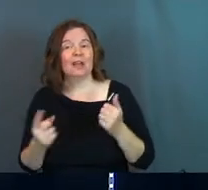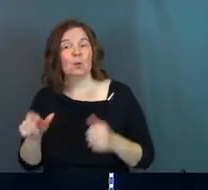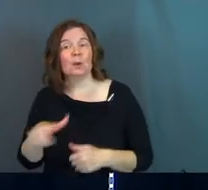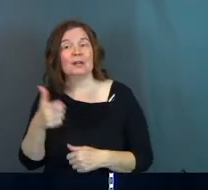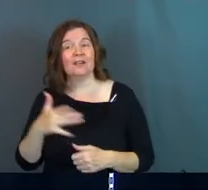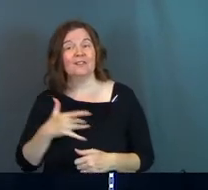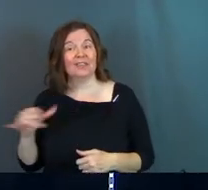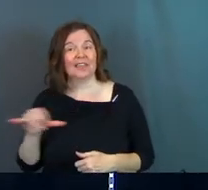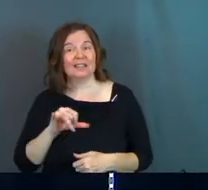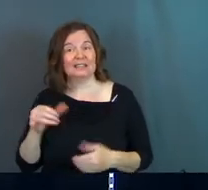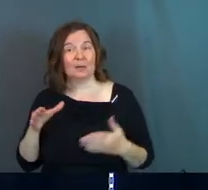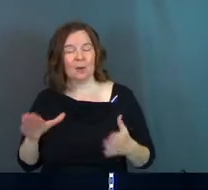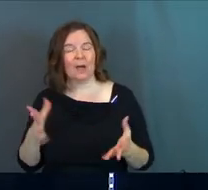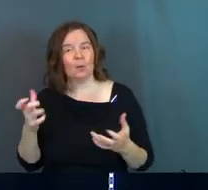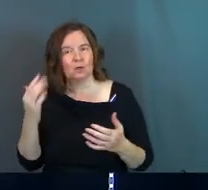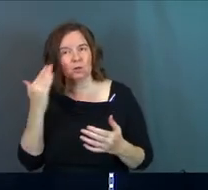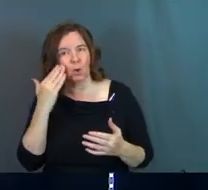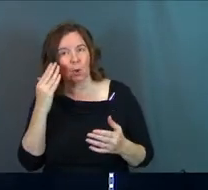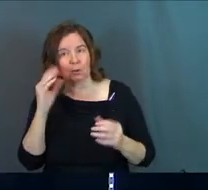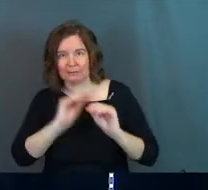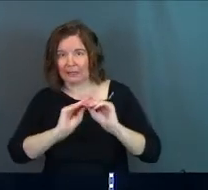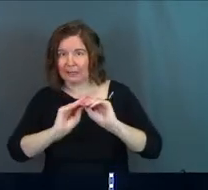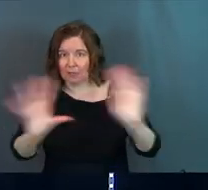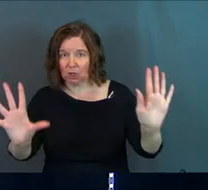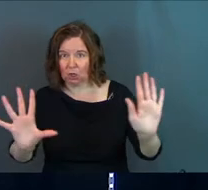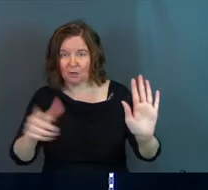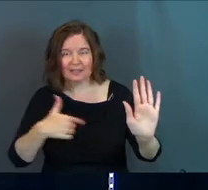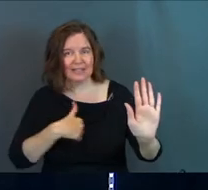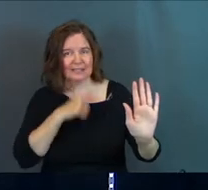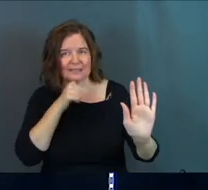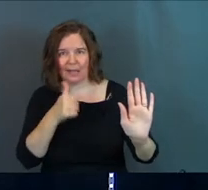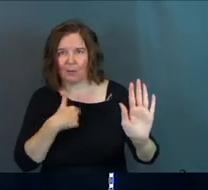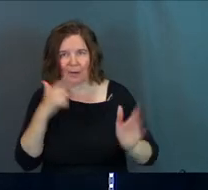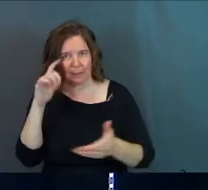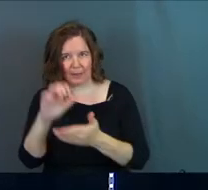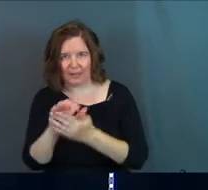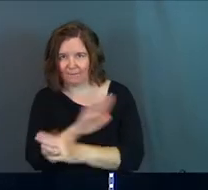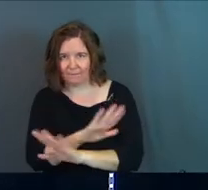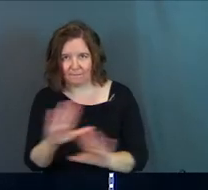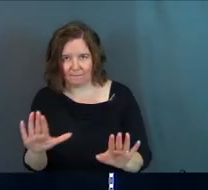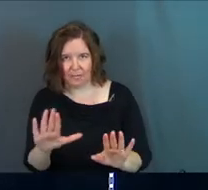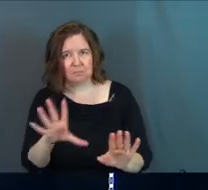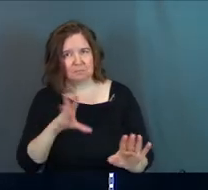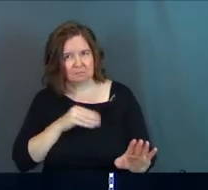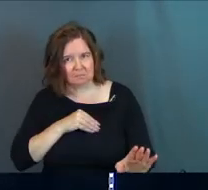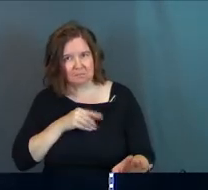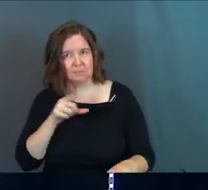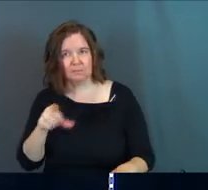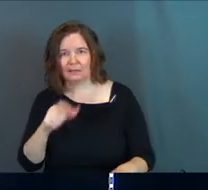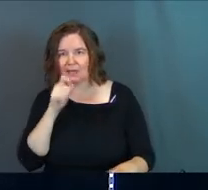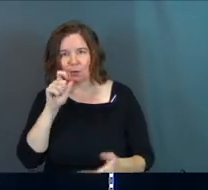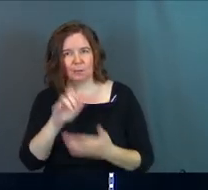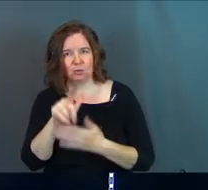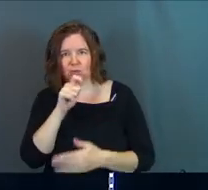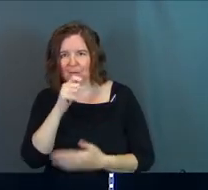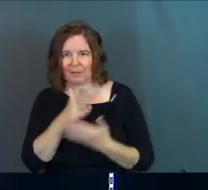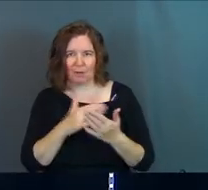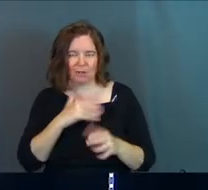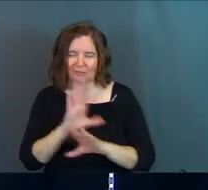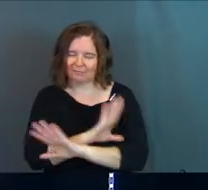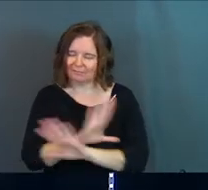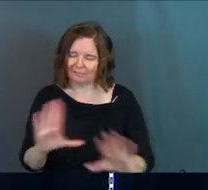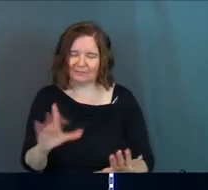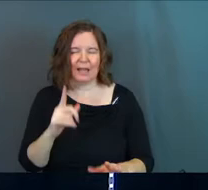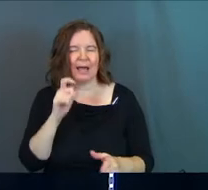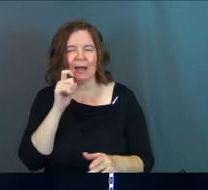anybody else felt that same way, I want you to hear loud and clear from me, that's not what I believe. I don't believe that you shouldn't be part of this church. I